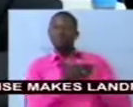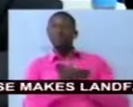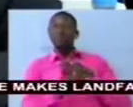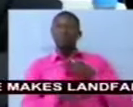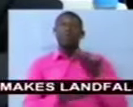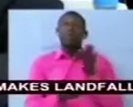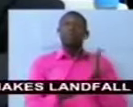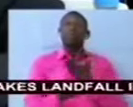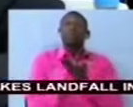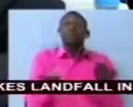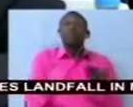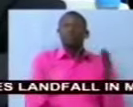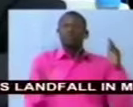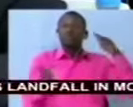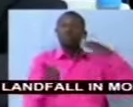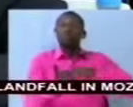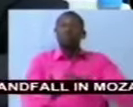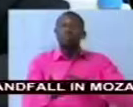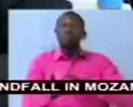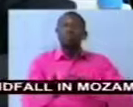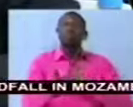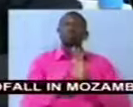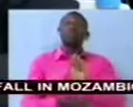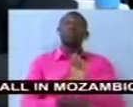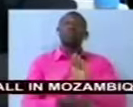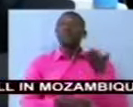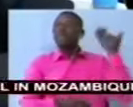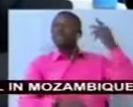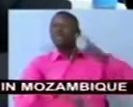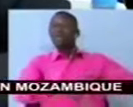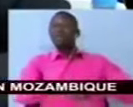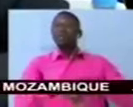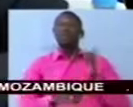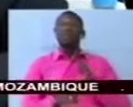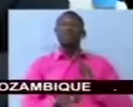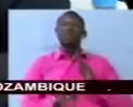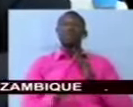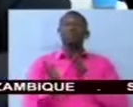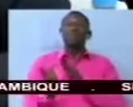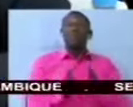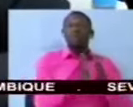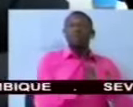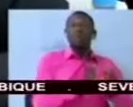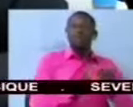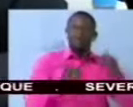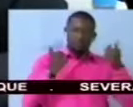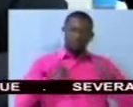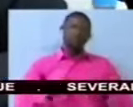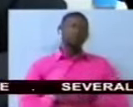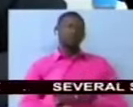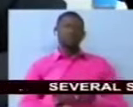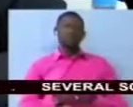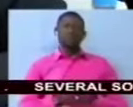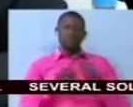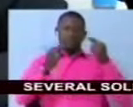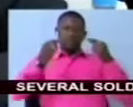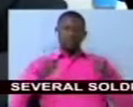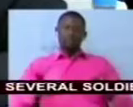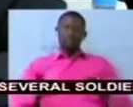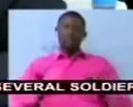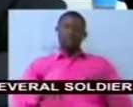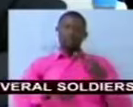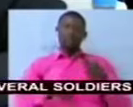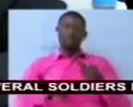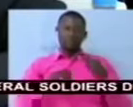we stopped the last time around and what our immediate plans are. The statement on behalf of the Chair is